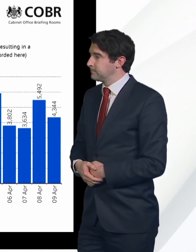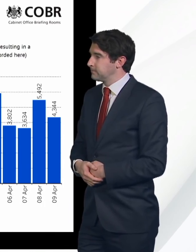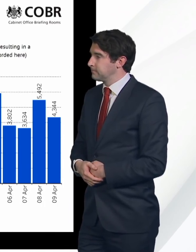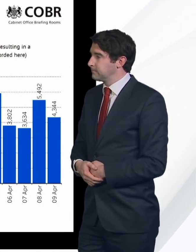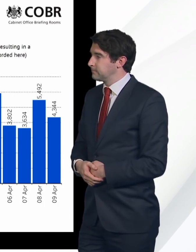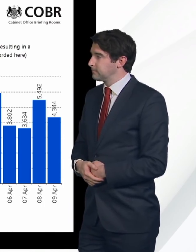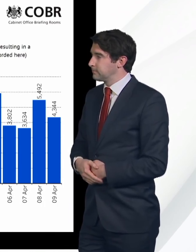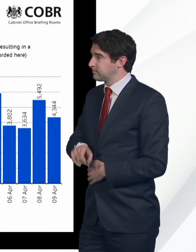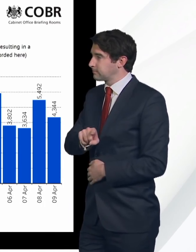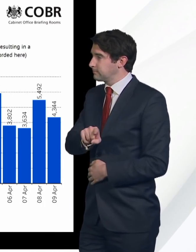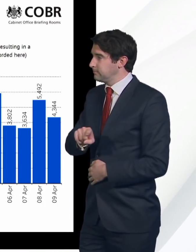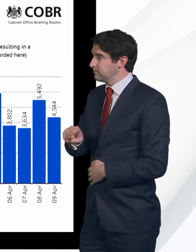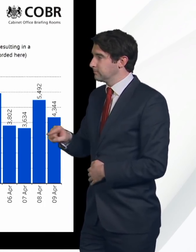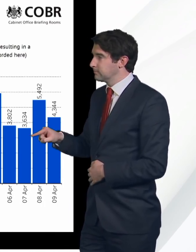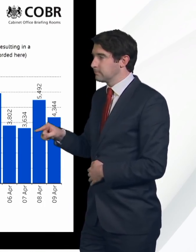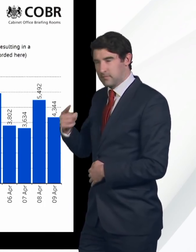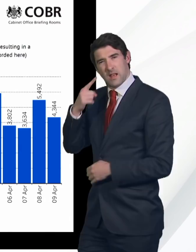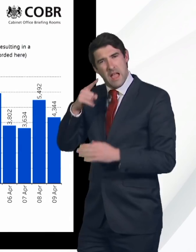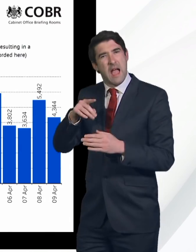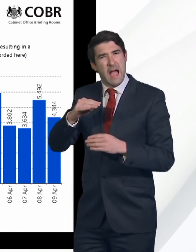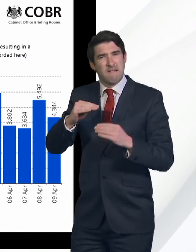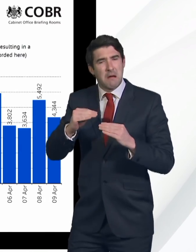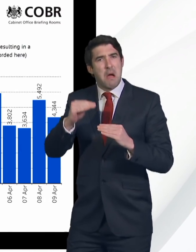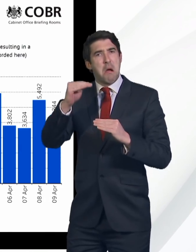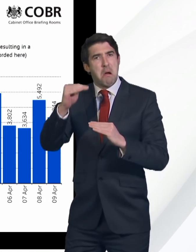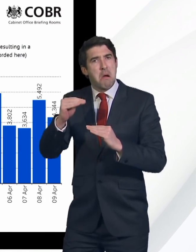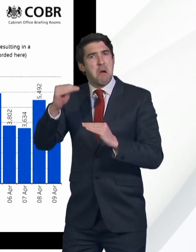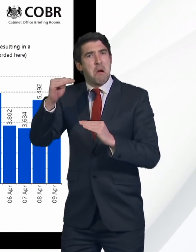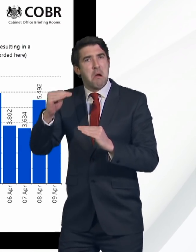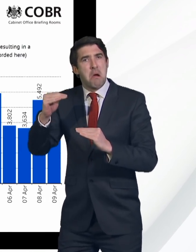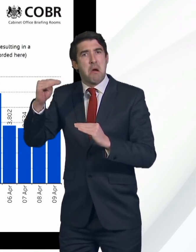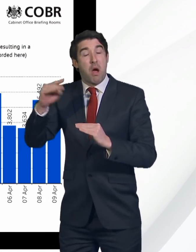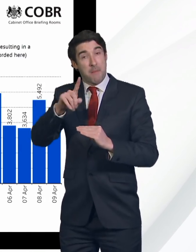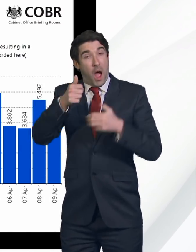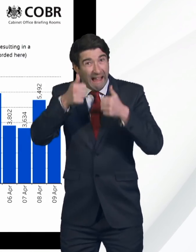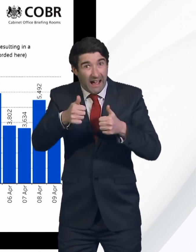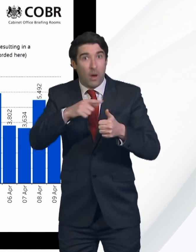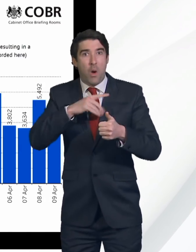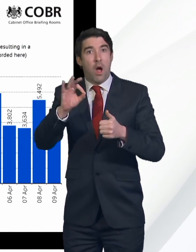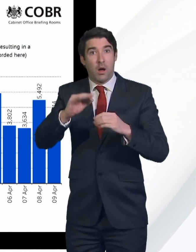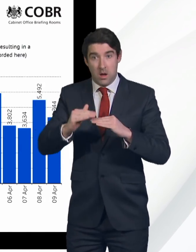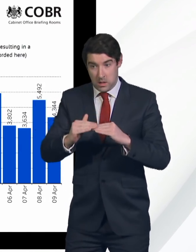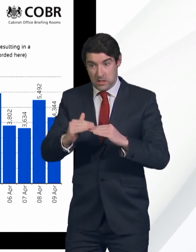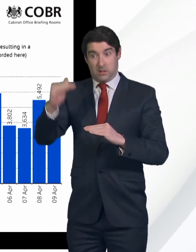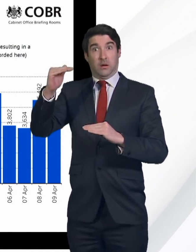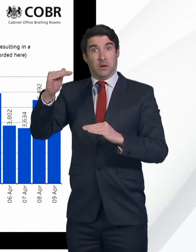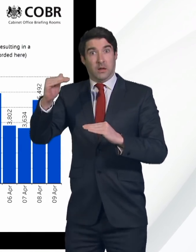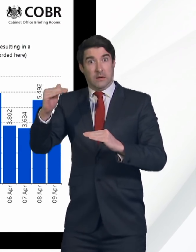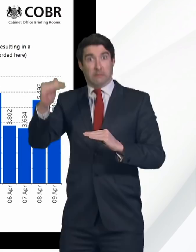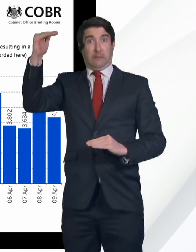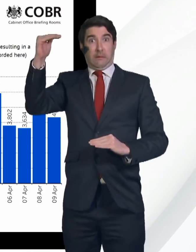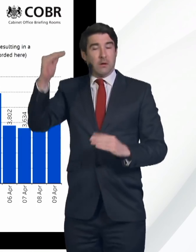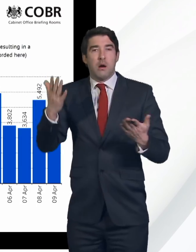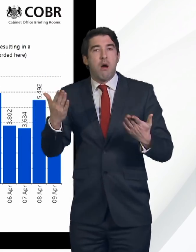the numbers go up and down a bit, but what you can see is it's not taking off in that sharp uptake. It's not gone sky